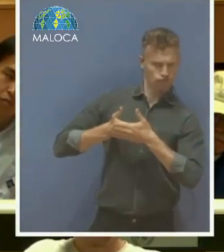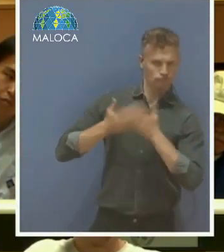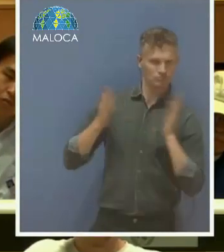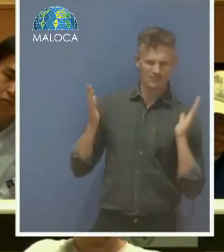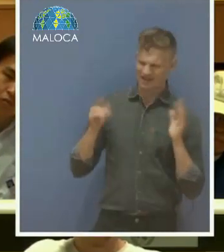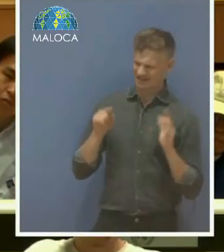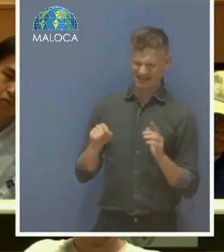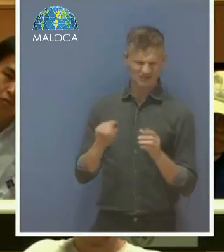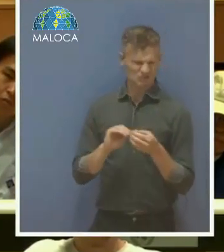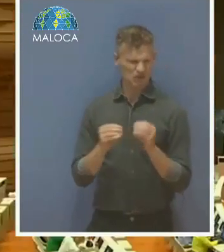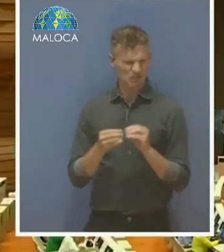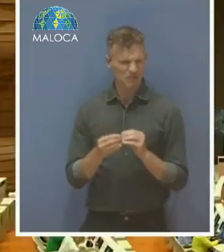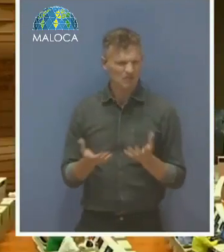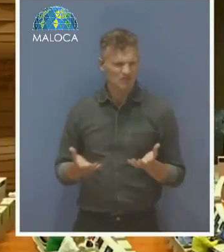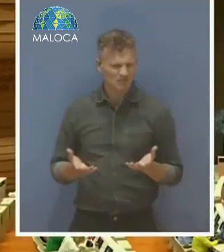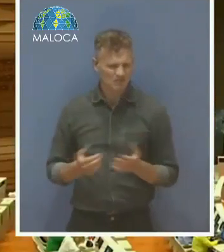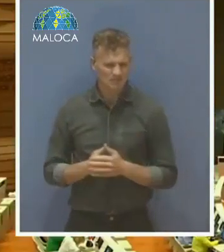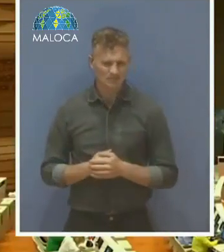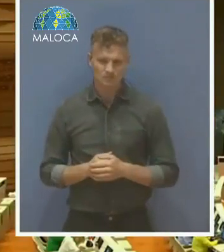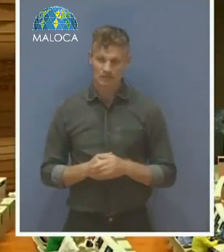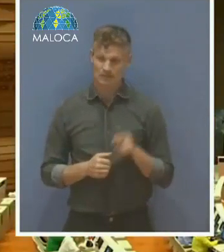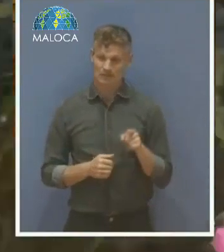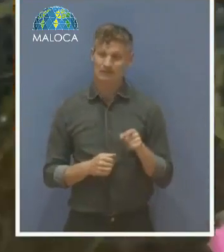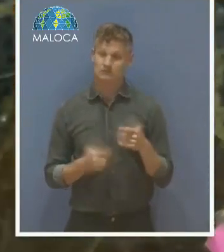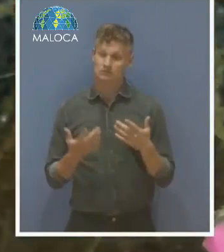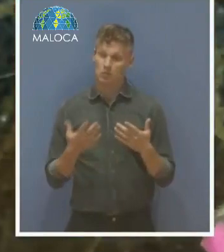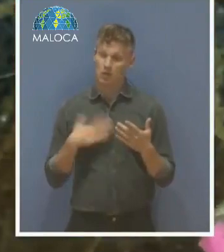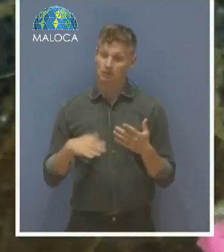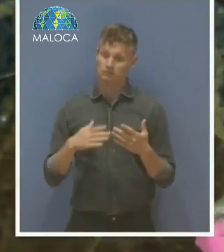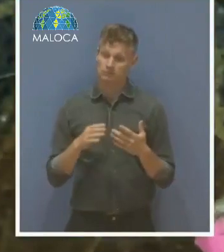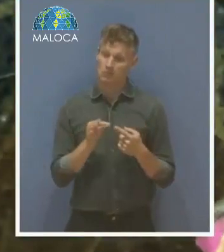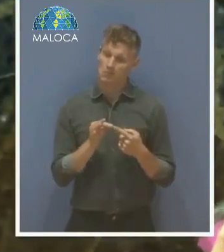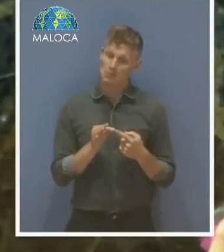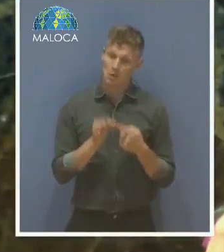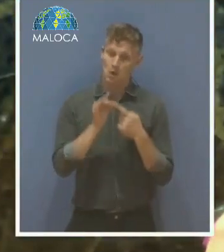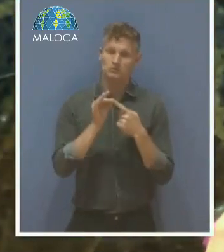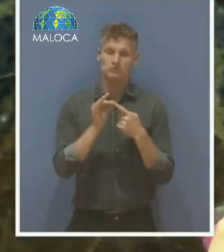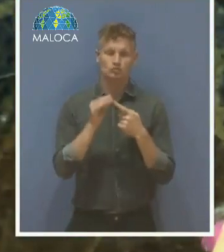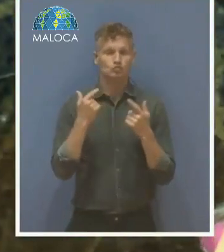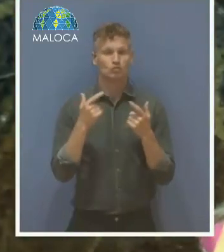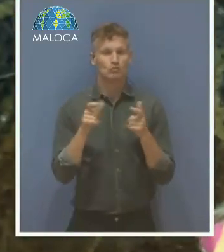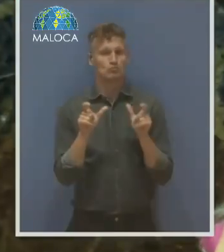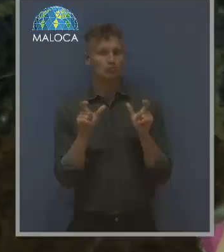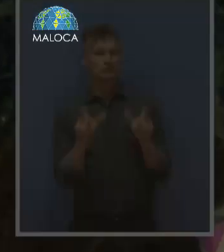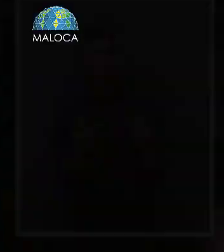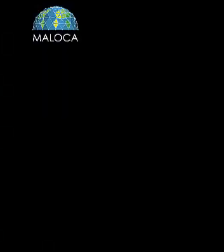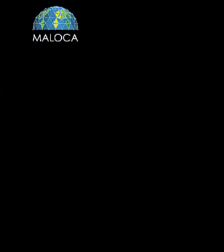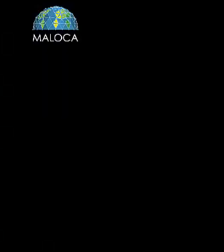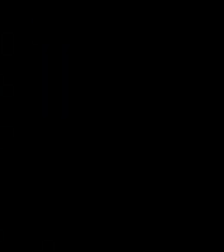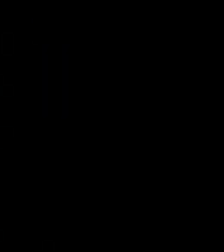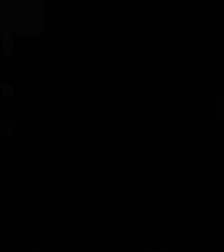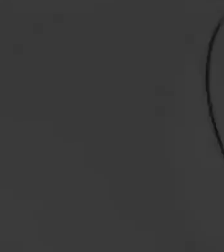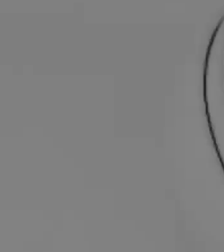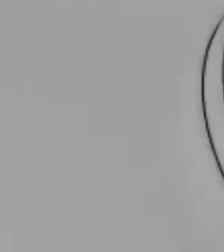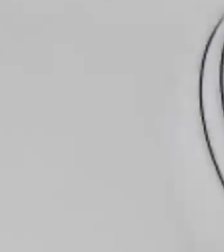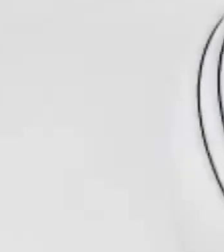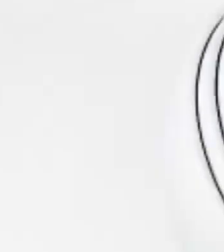problematic. So we would like to draw your attention to the importance of protecting customary law of indigenous peoples as well. Thank you.